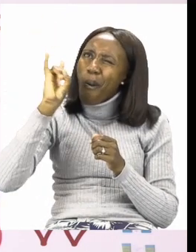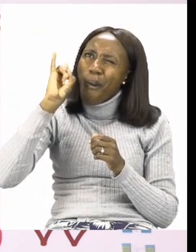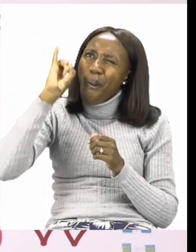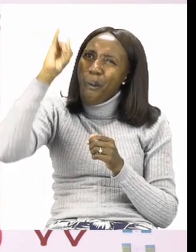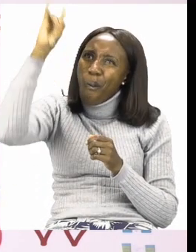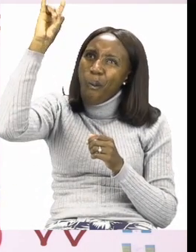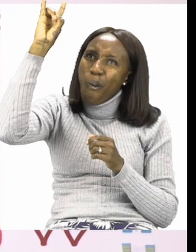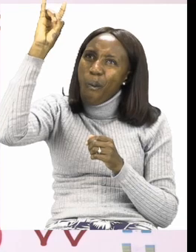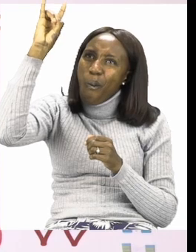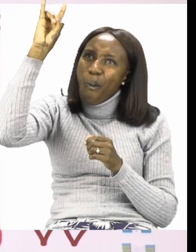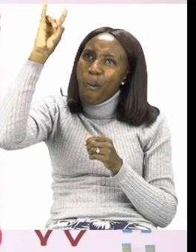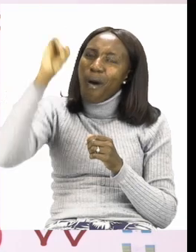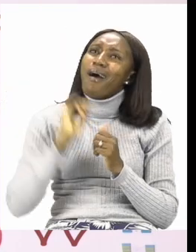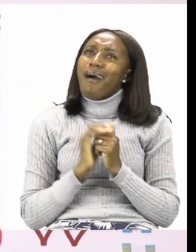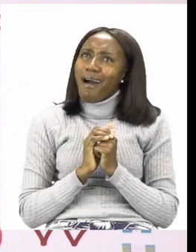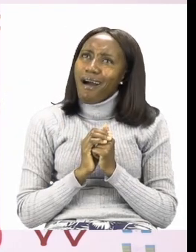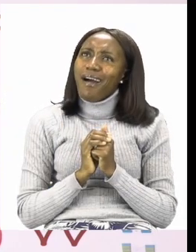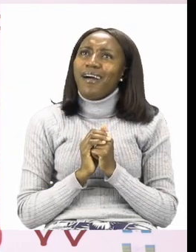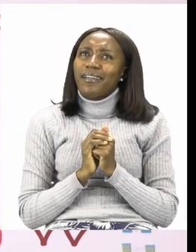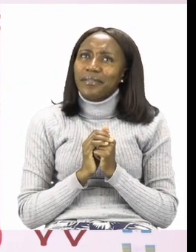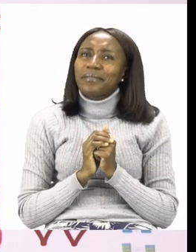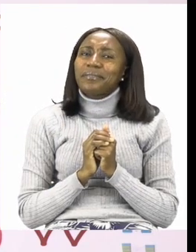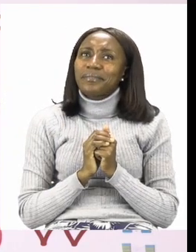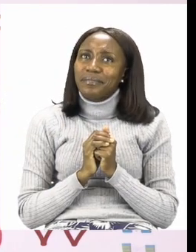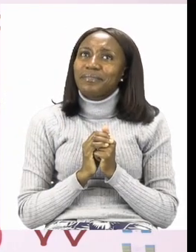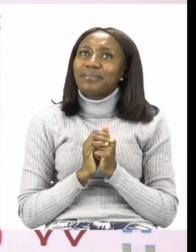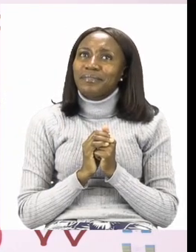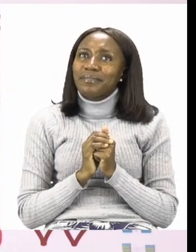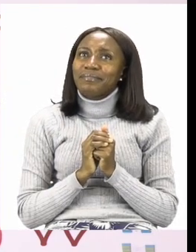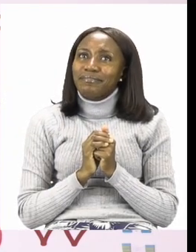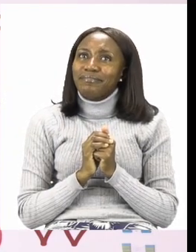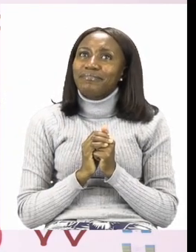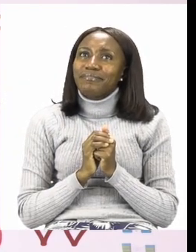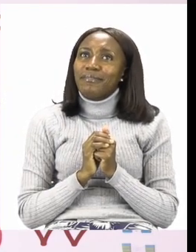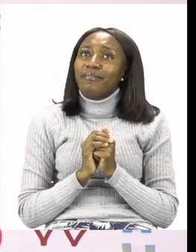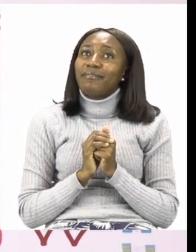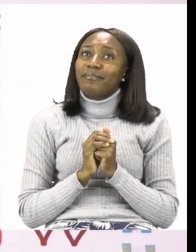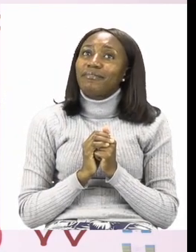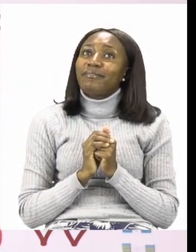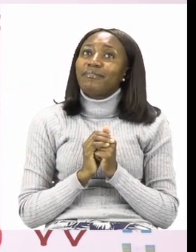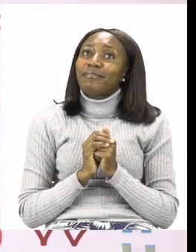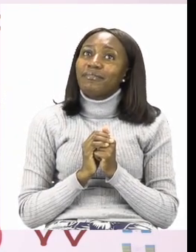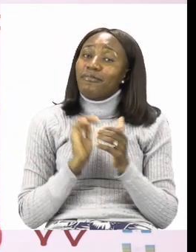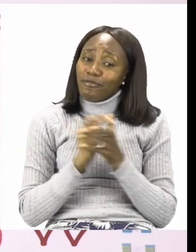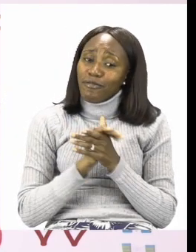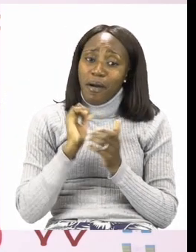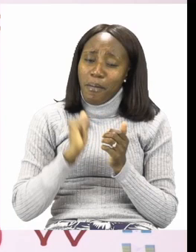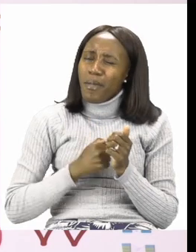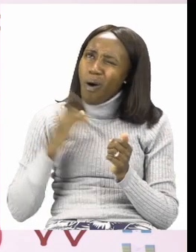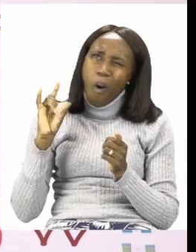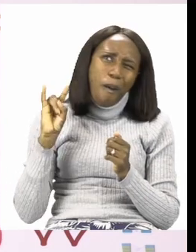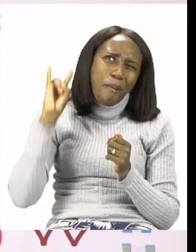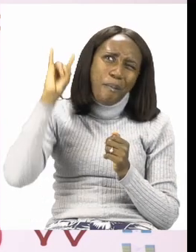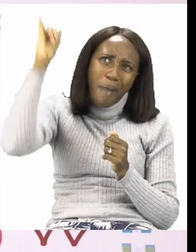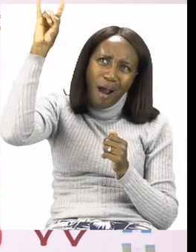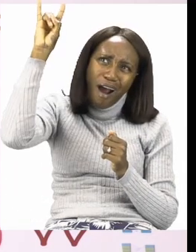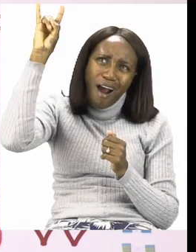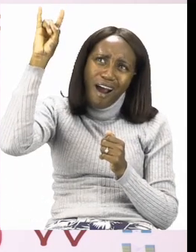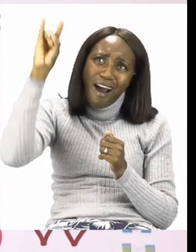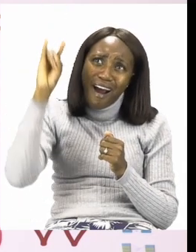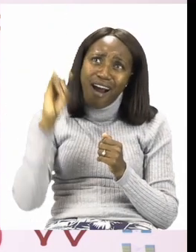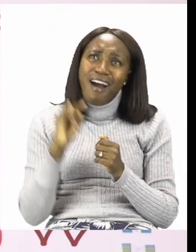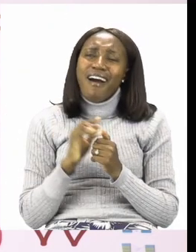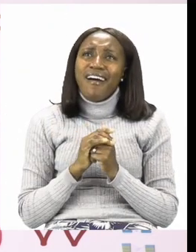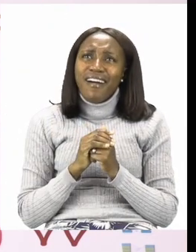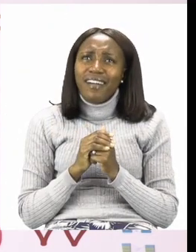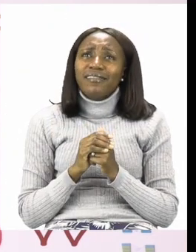is tall. My friend is tall. Did I make use of